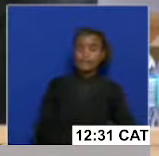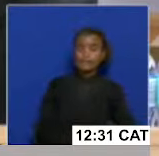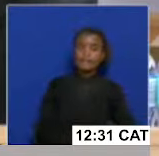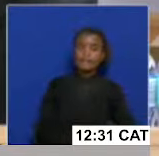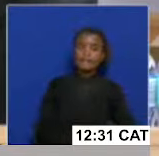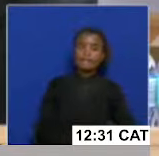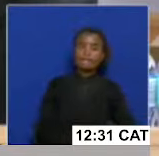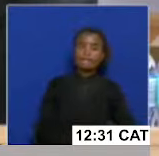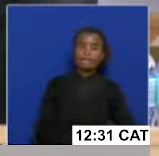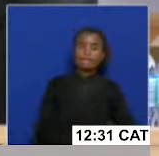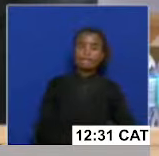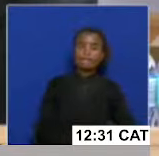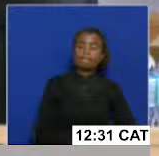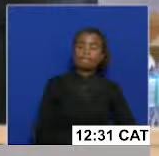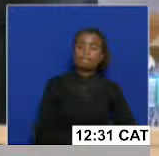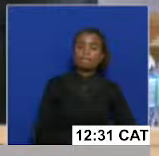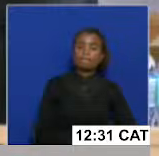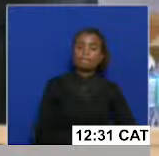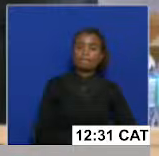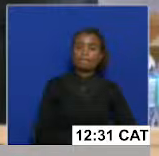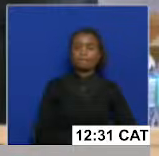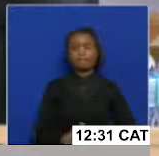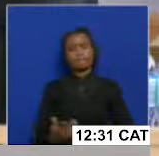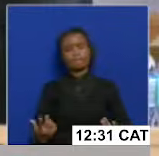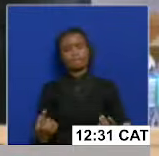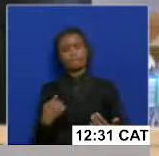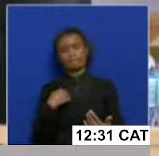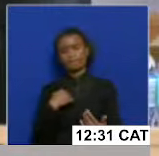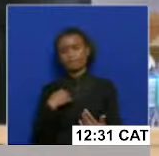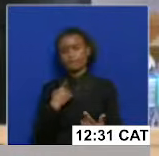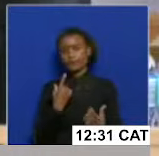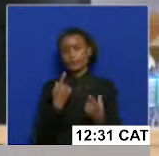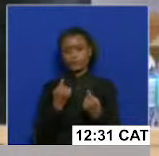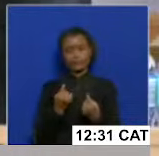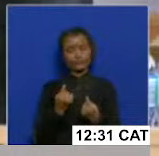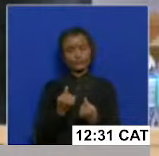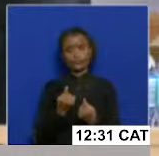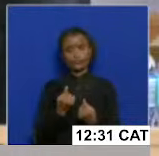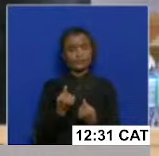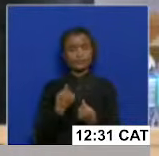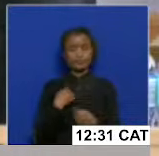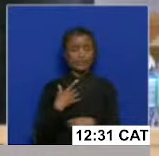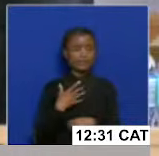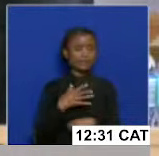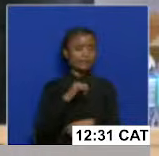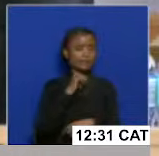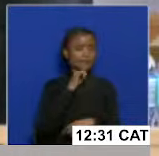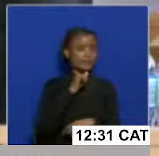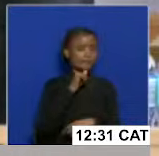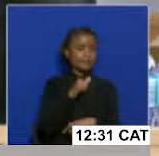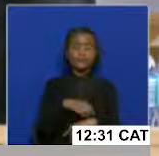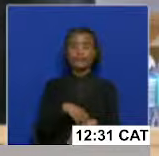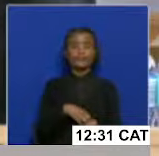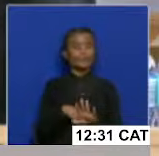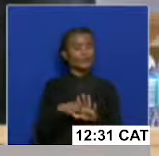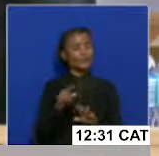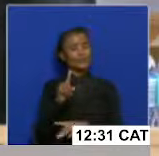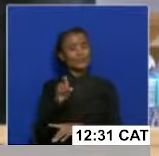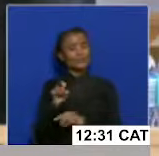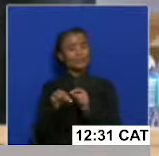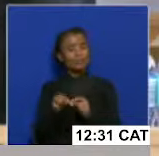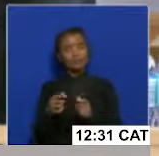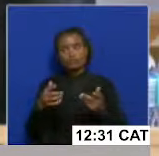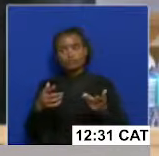I wouldn't mind to do so as well. No, it's not a question of you minding. It is how was it going